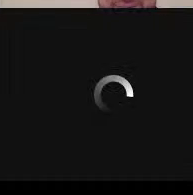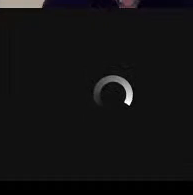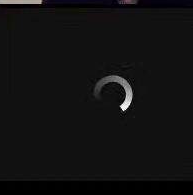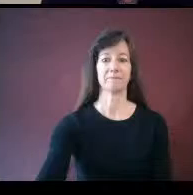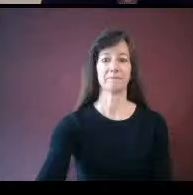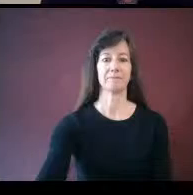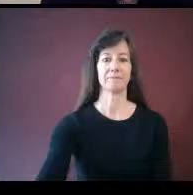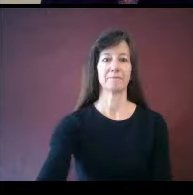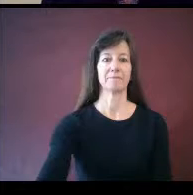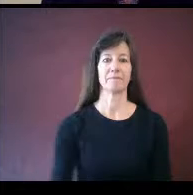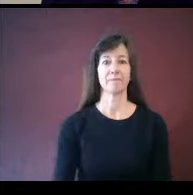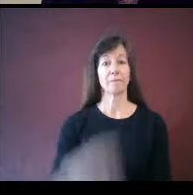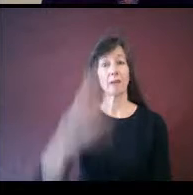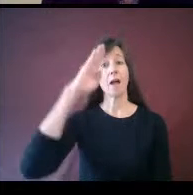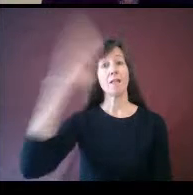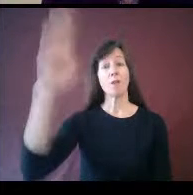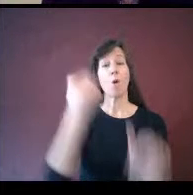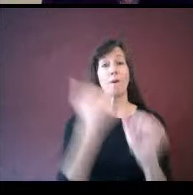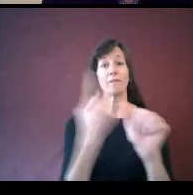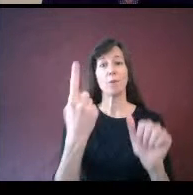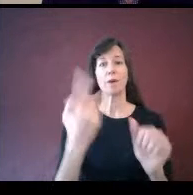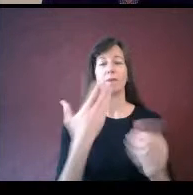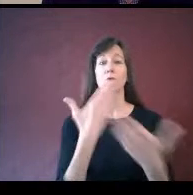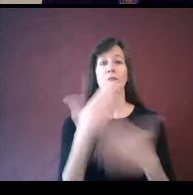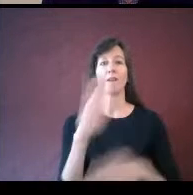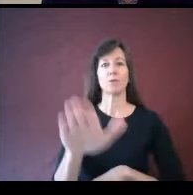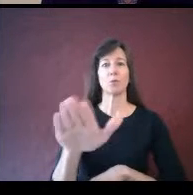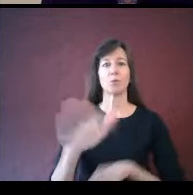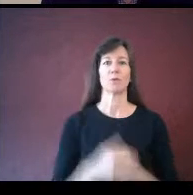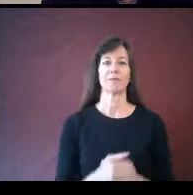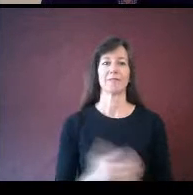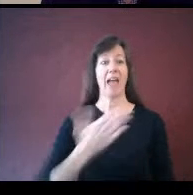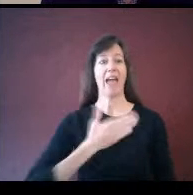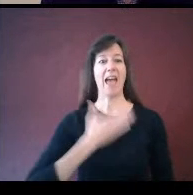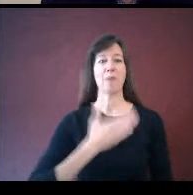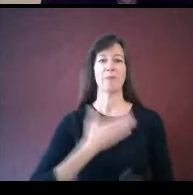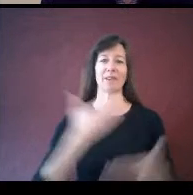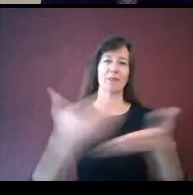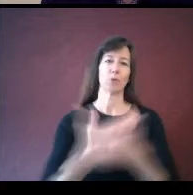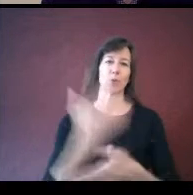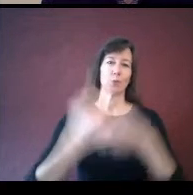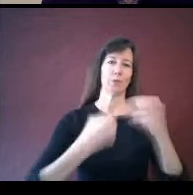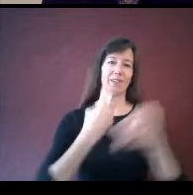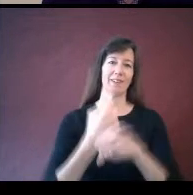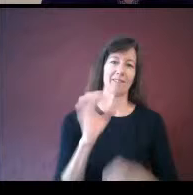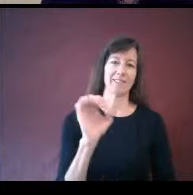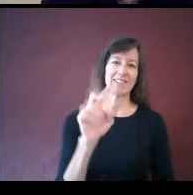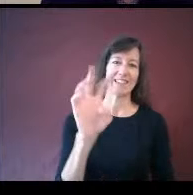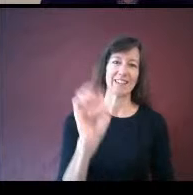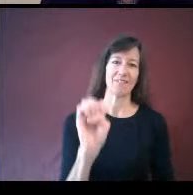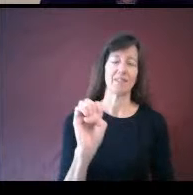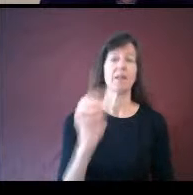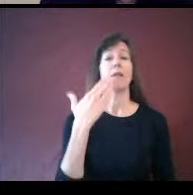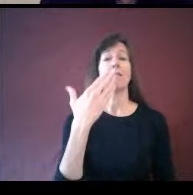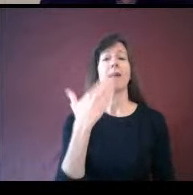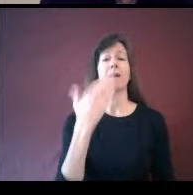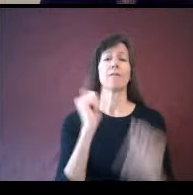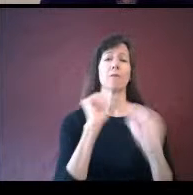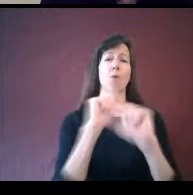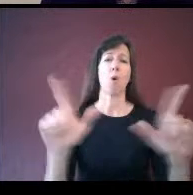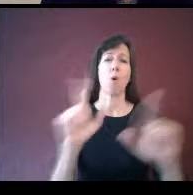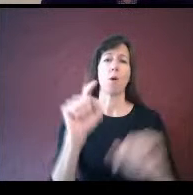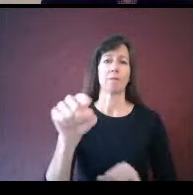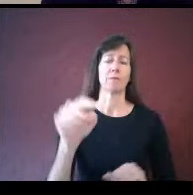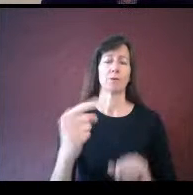Hi, everyone. Good afternoon and happy New Year's Eve to all of you. Thank you for taking time out